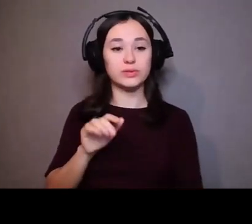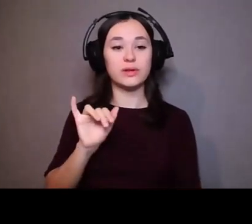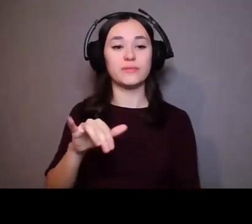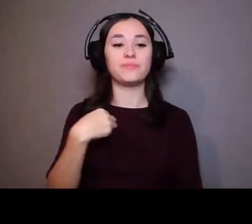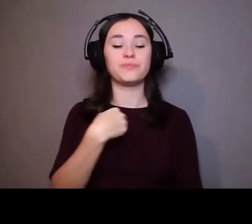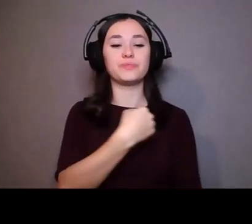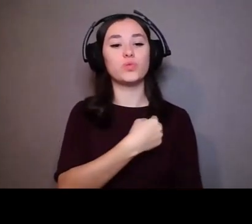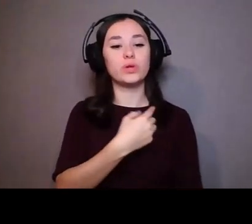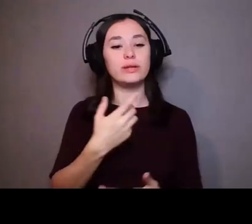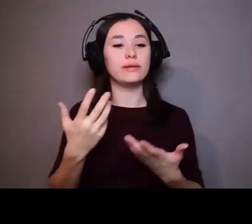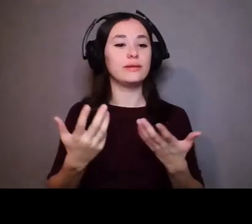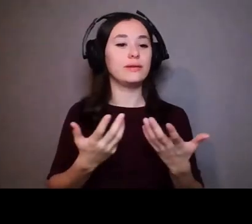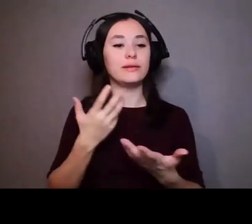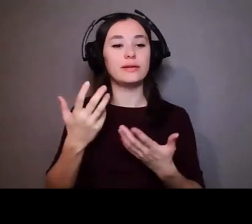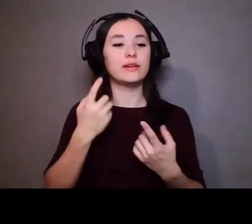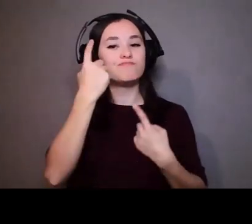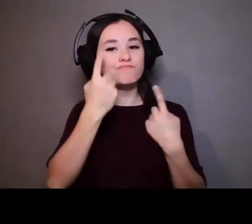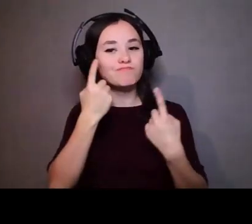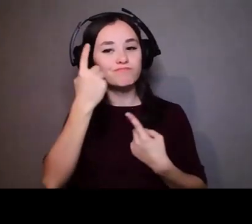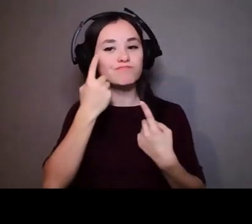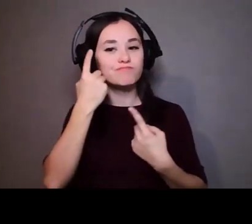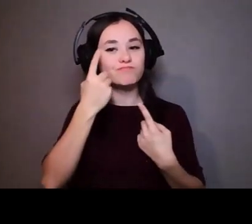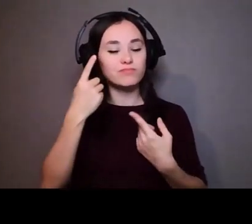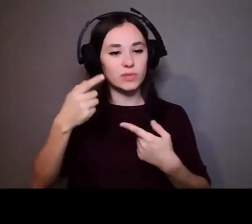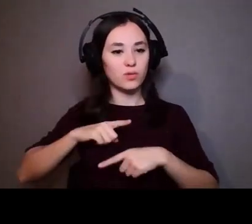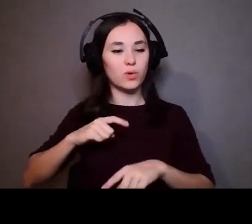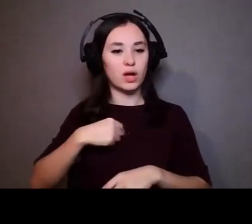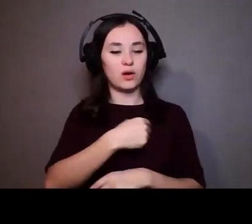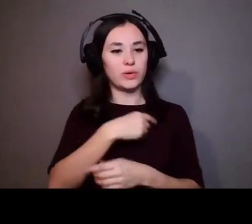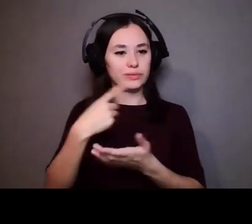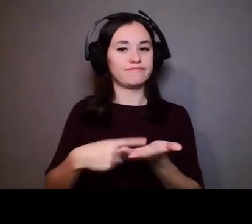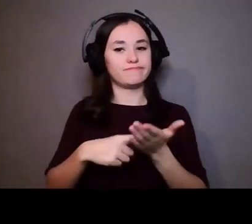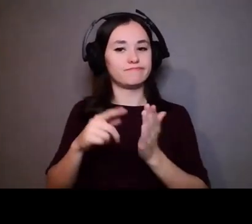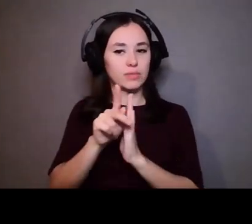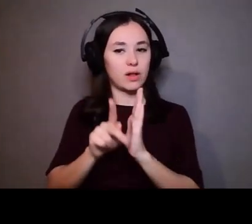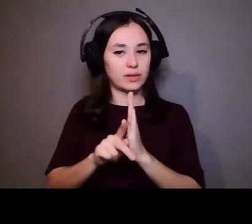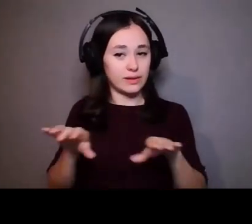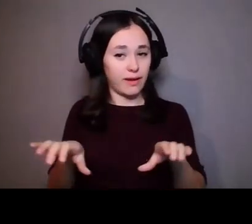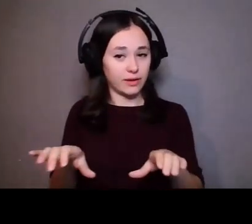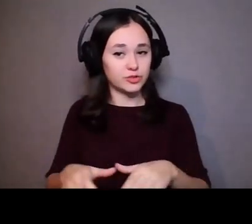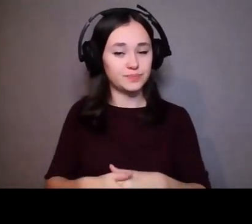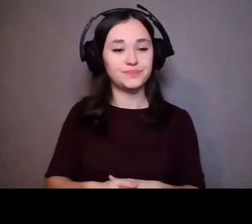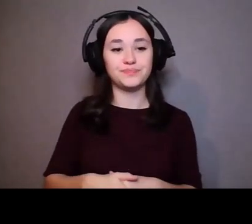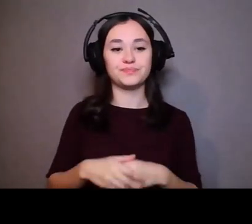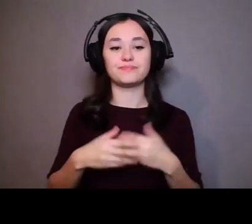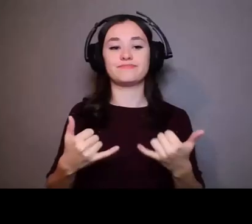kind of held up as we looked at our different policy action areas. And let's go to the final slide.